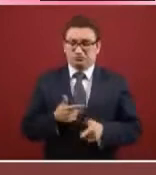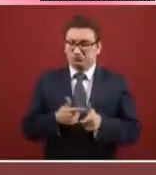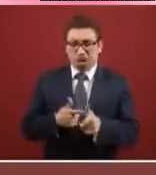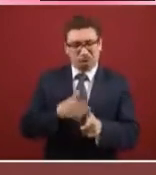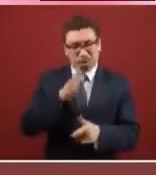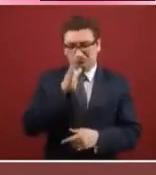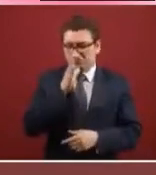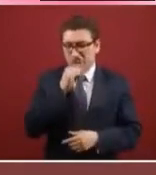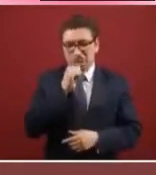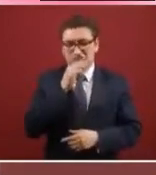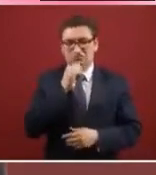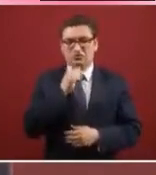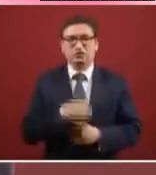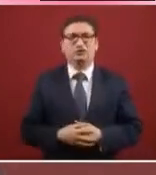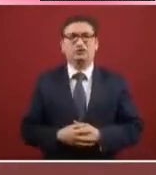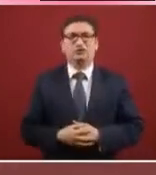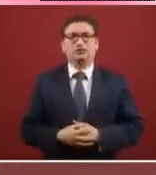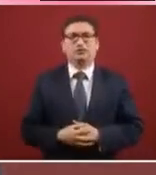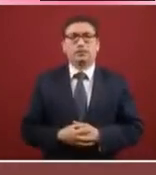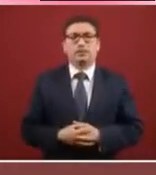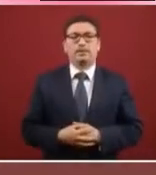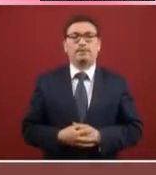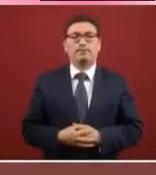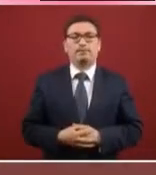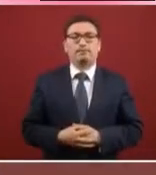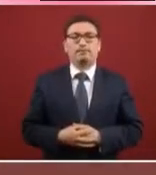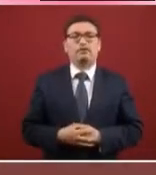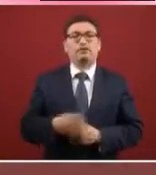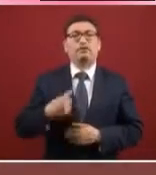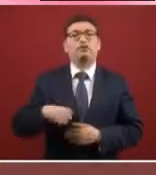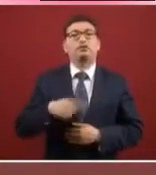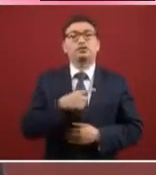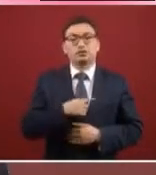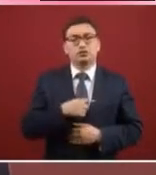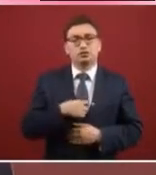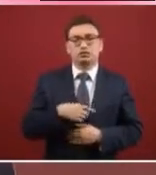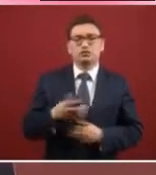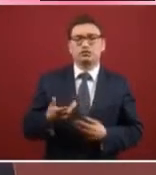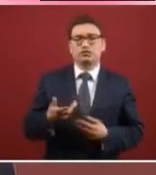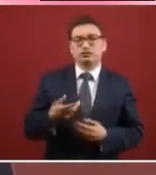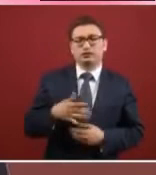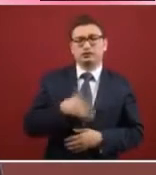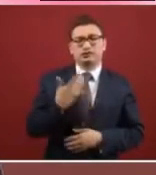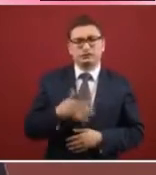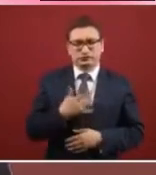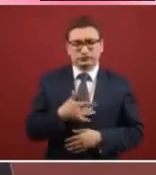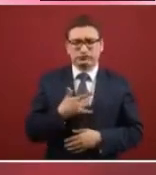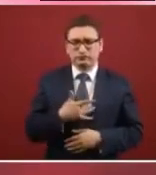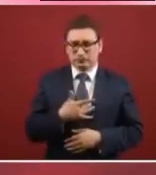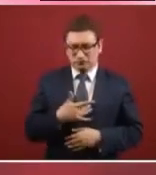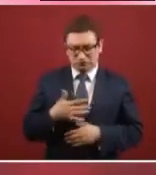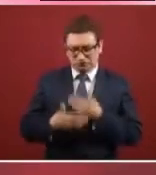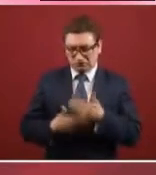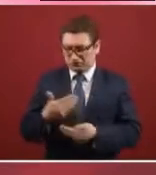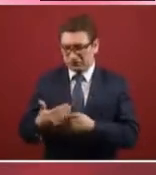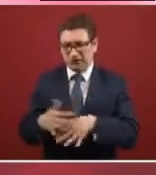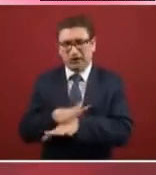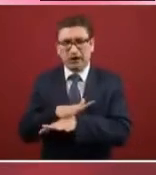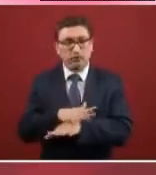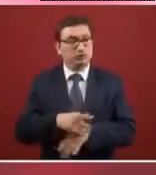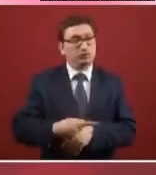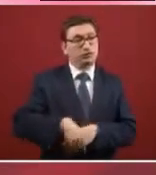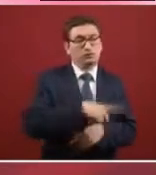longer continue tratando de ver esta treating them nueva like realidad treat this new reality